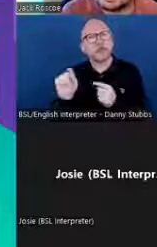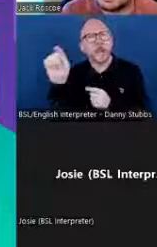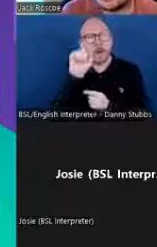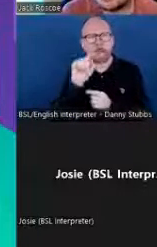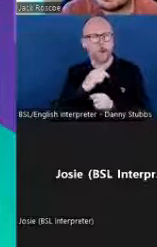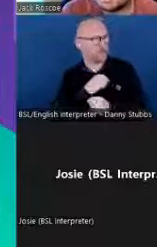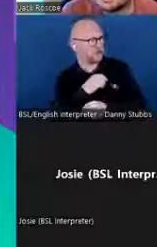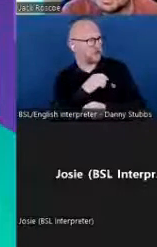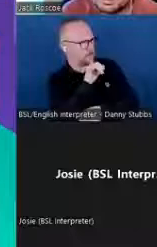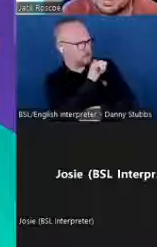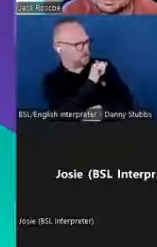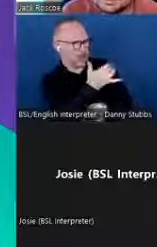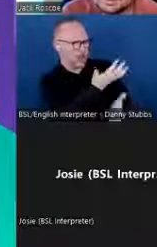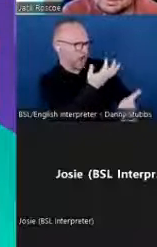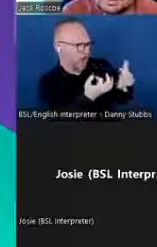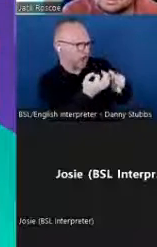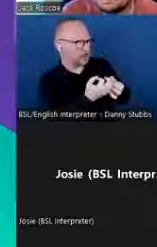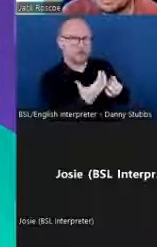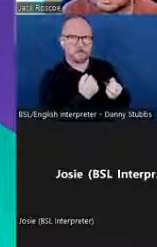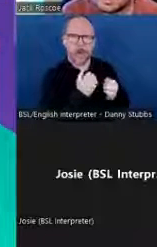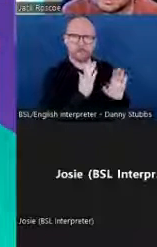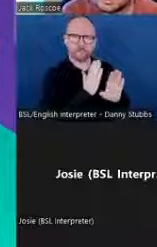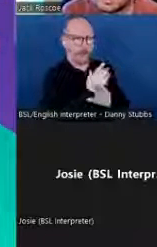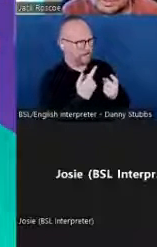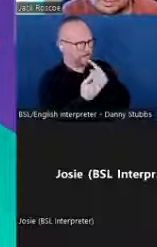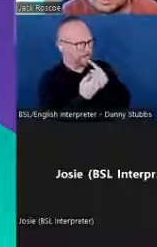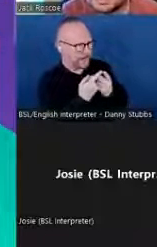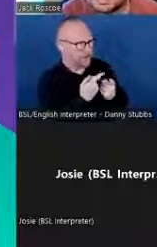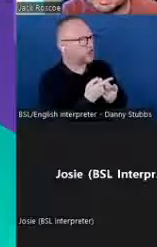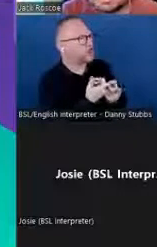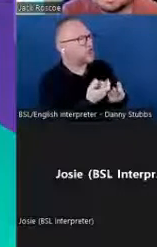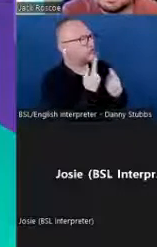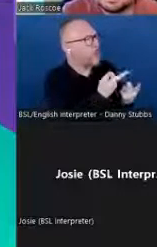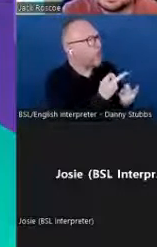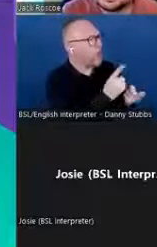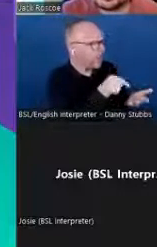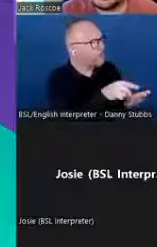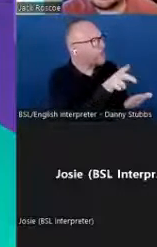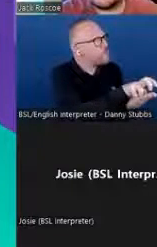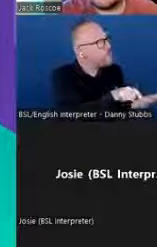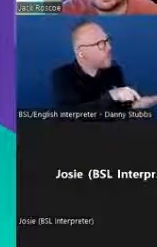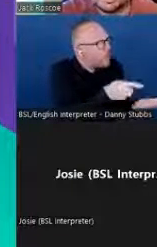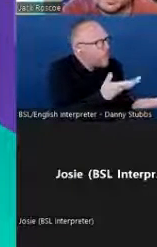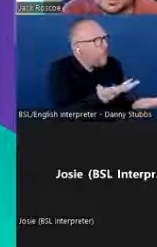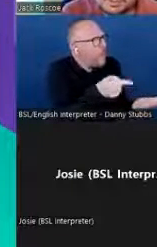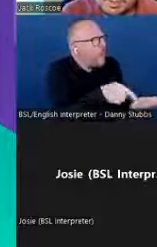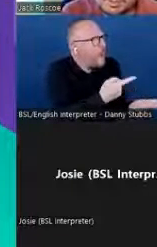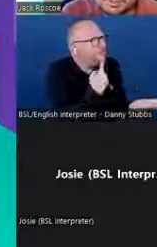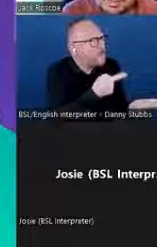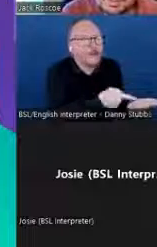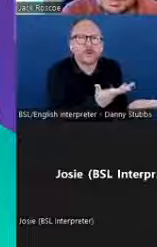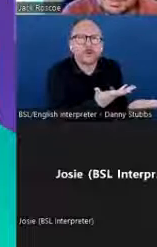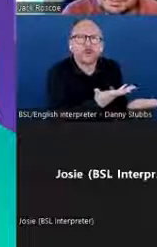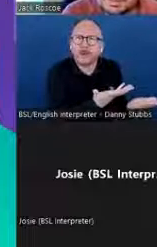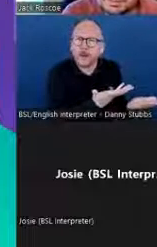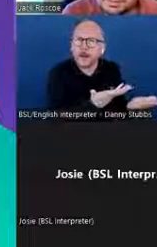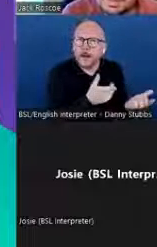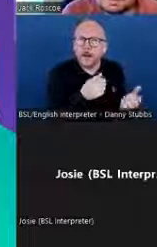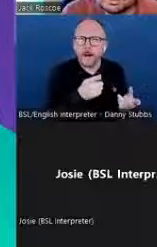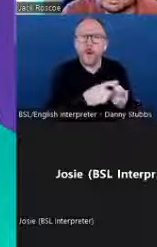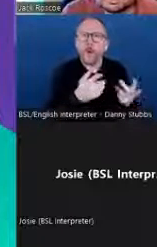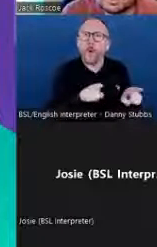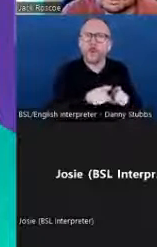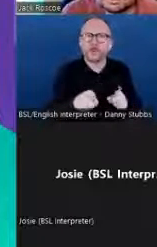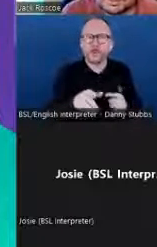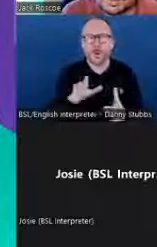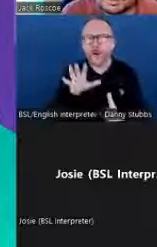suspicious of personal information being collected, for what it's being used for, who's collecting it. And also the length of the survey. If